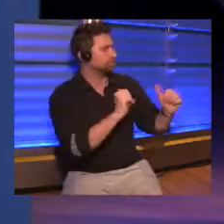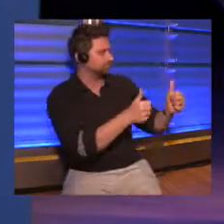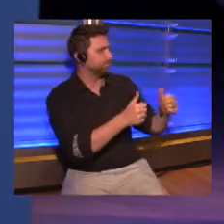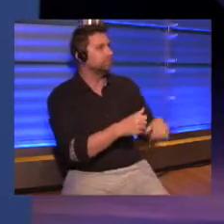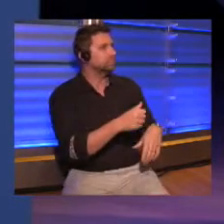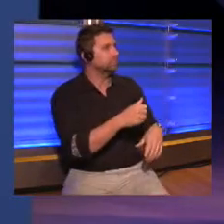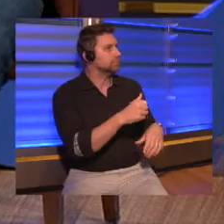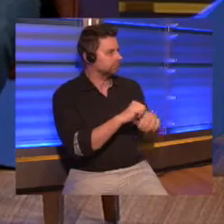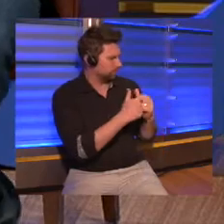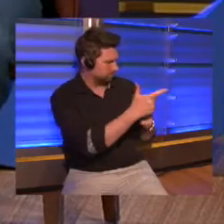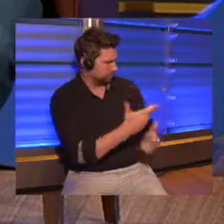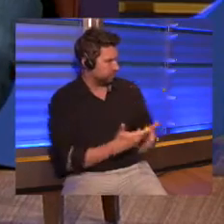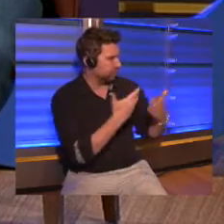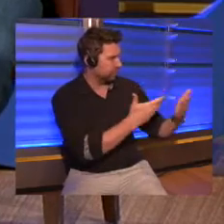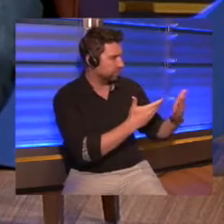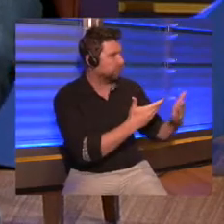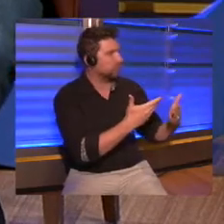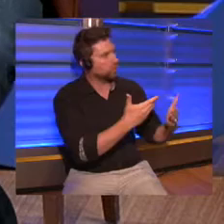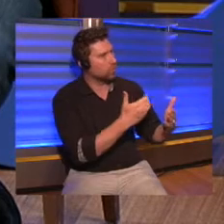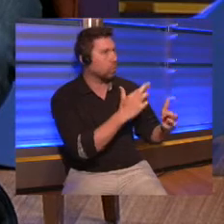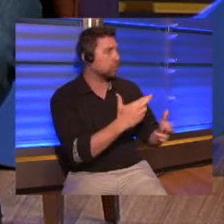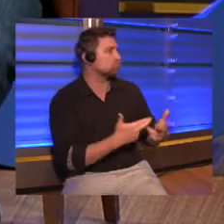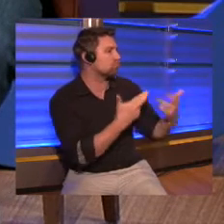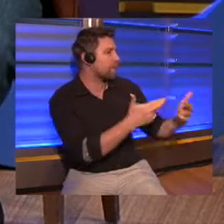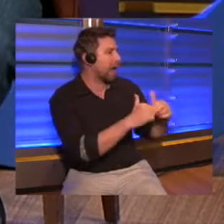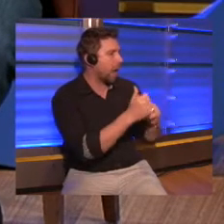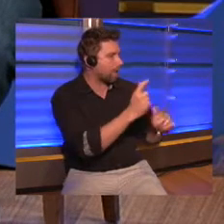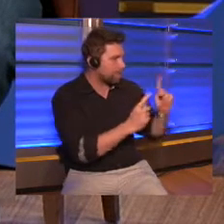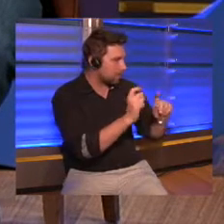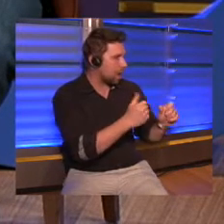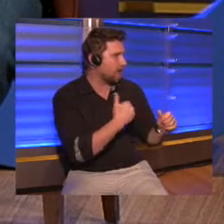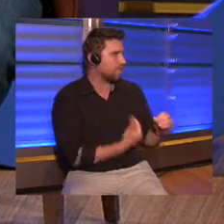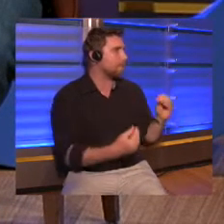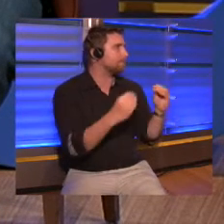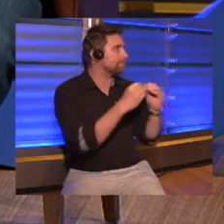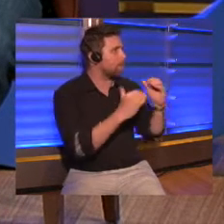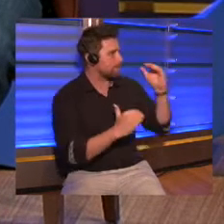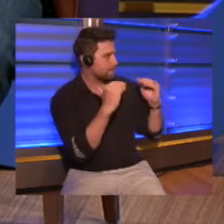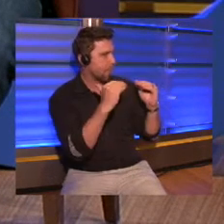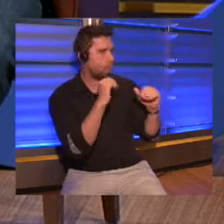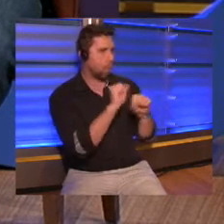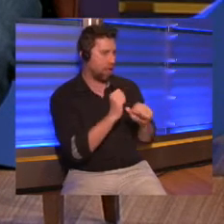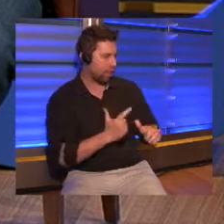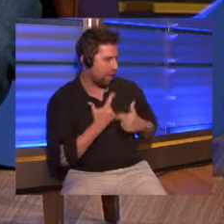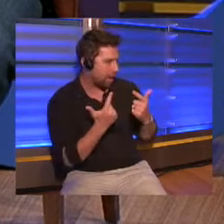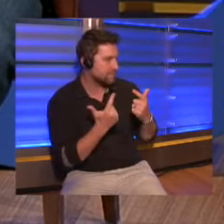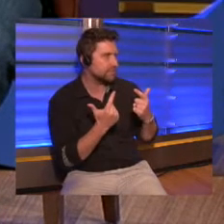suggest making or recommending how people can have a more balanced work-life